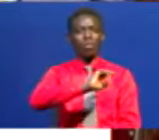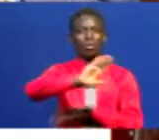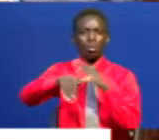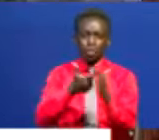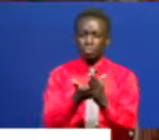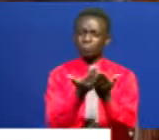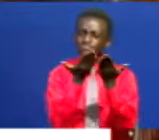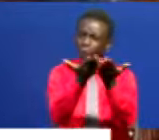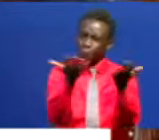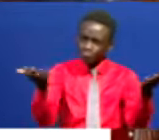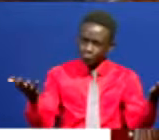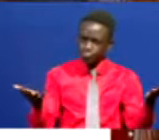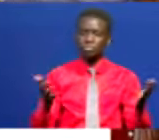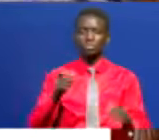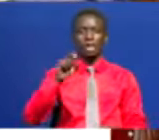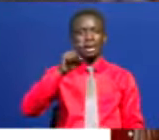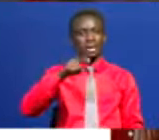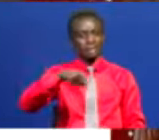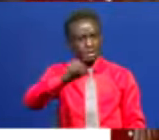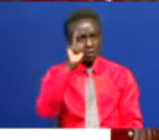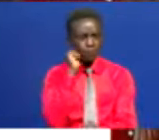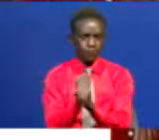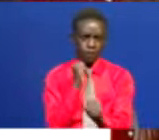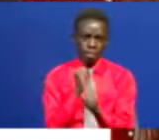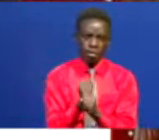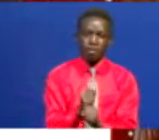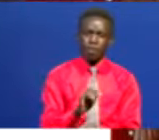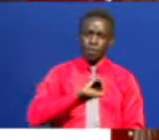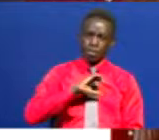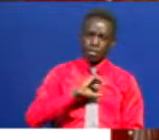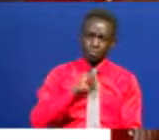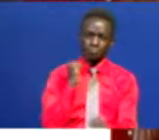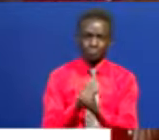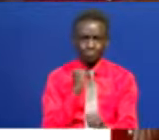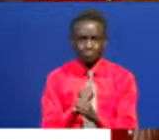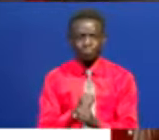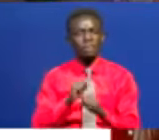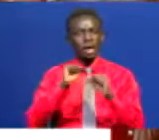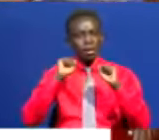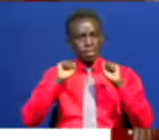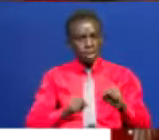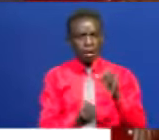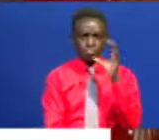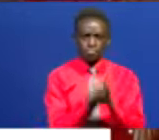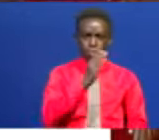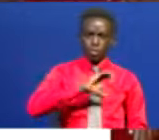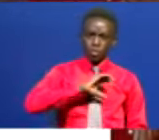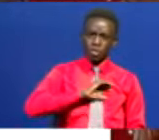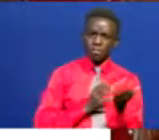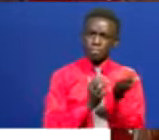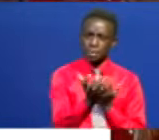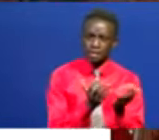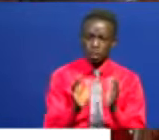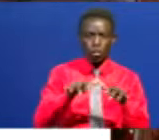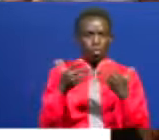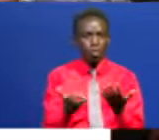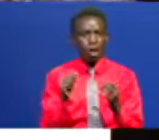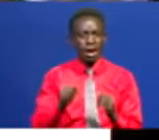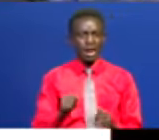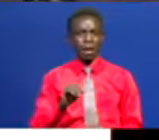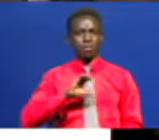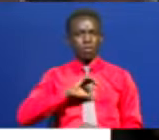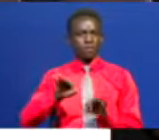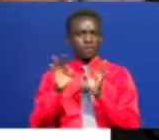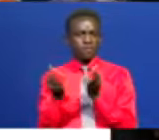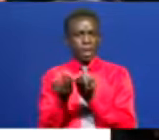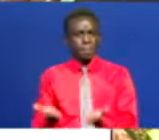kila mmoja wenu ameweza kujifanyia kazi yake, anaweza kuendesha biashara yake ama kuinua familia yake